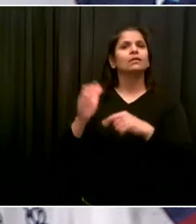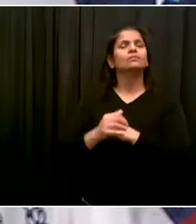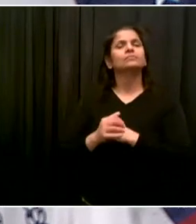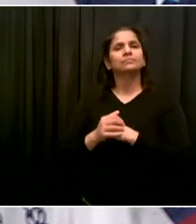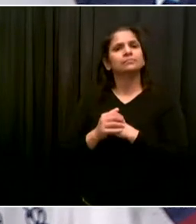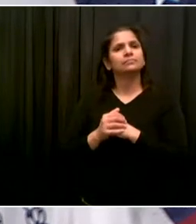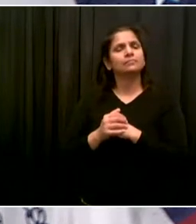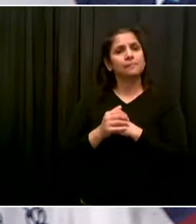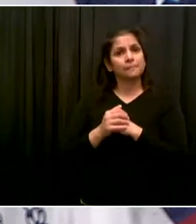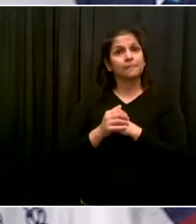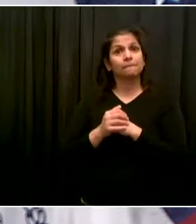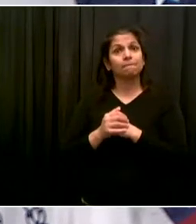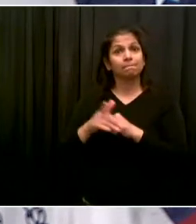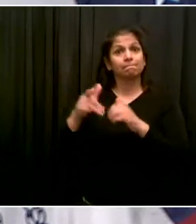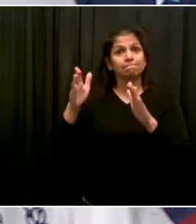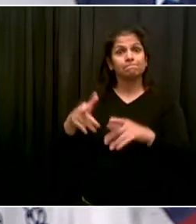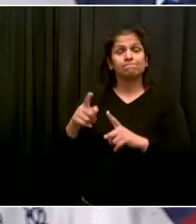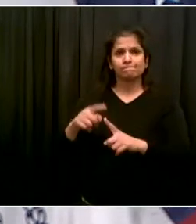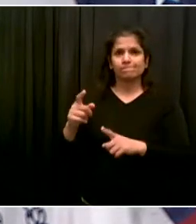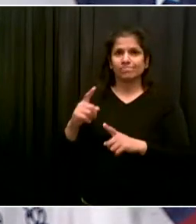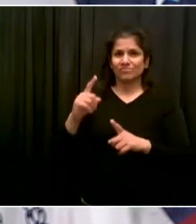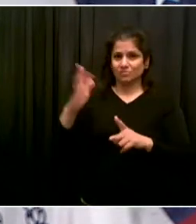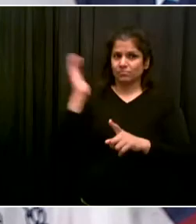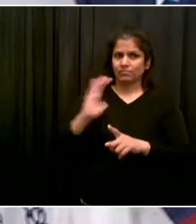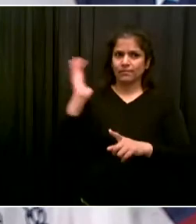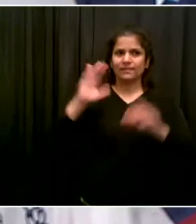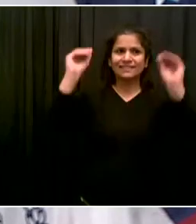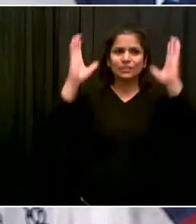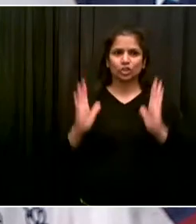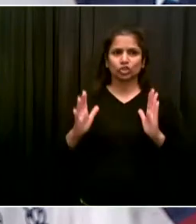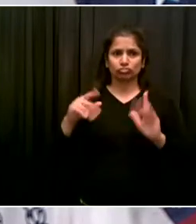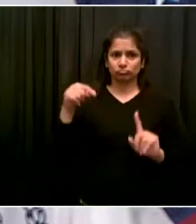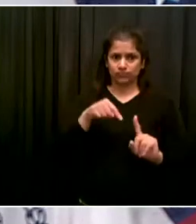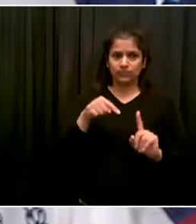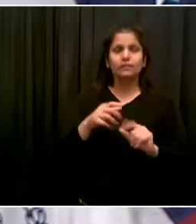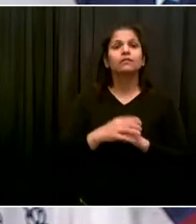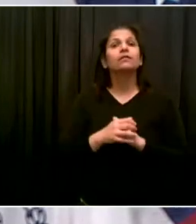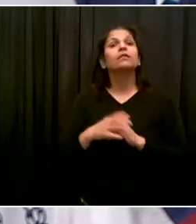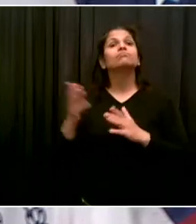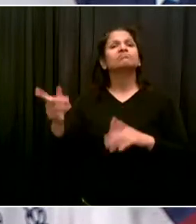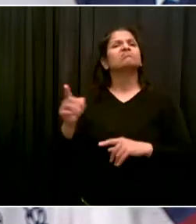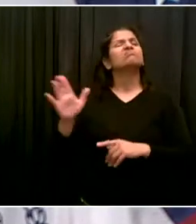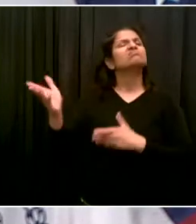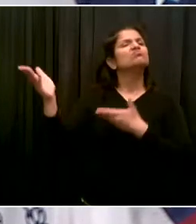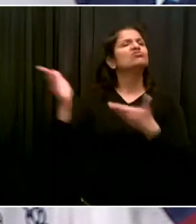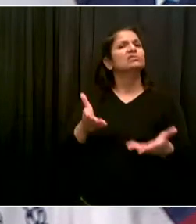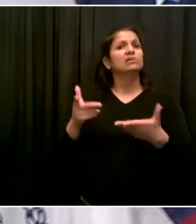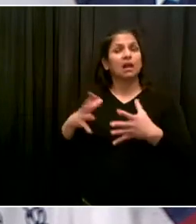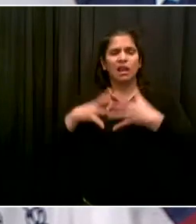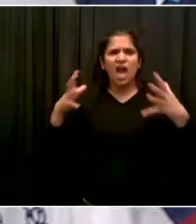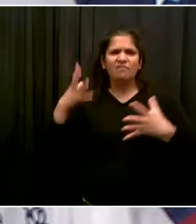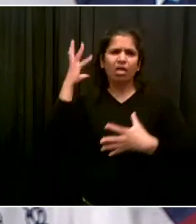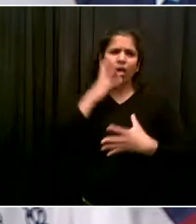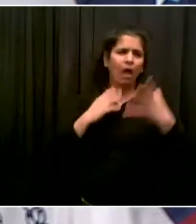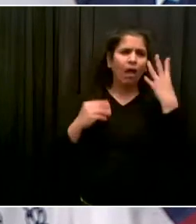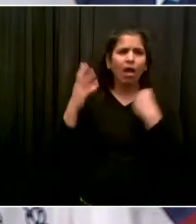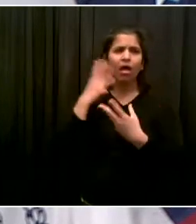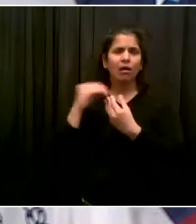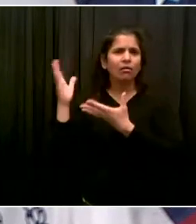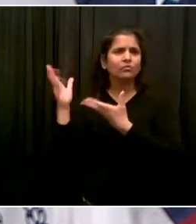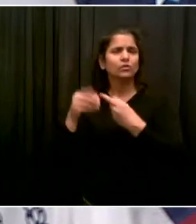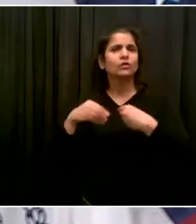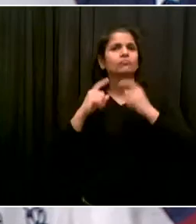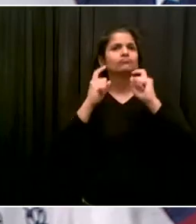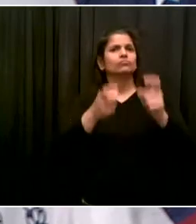public school teacher himself. And I really appreciate that he brings that experience to everything he does. As chair now of the Education Committee in the